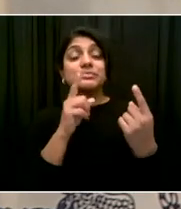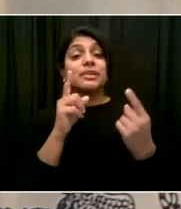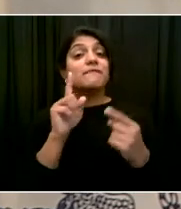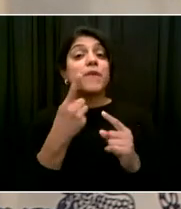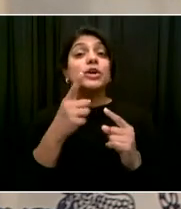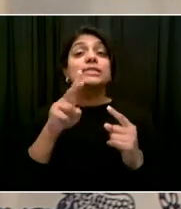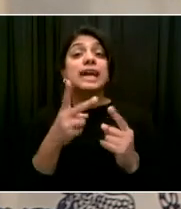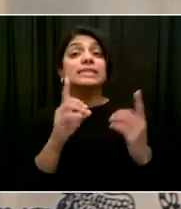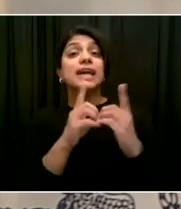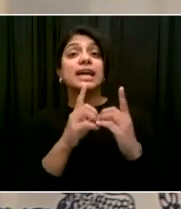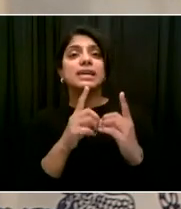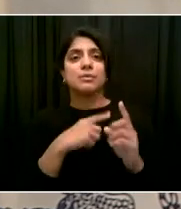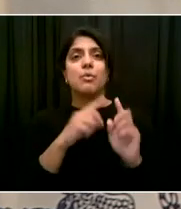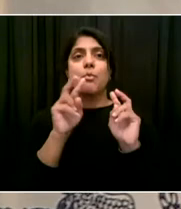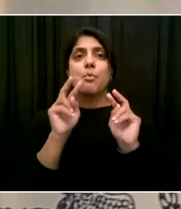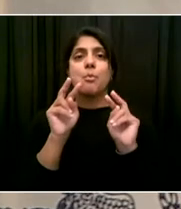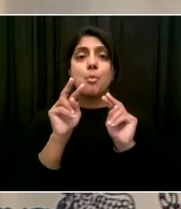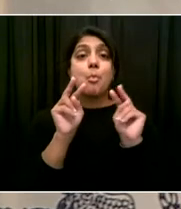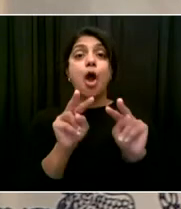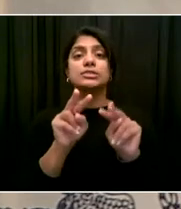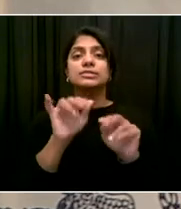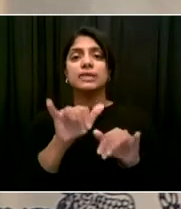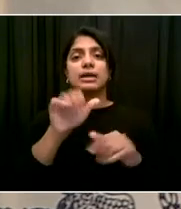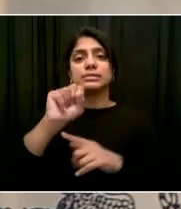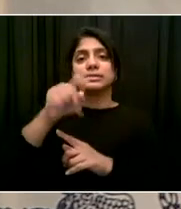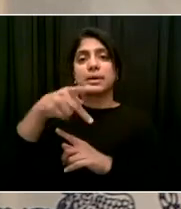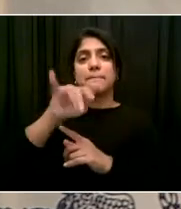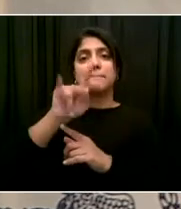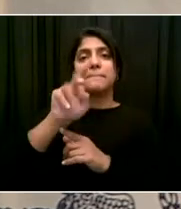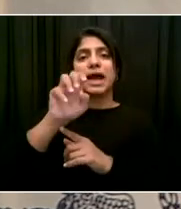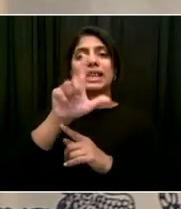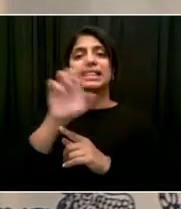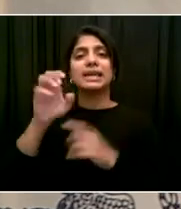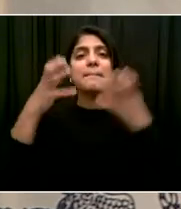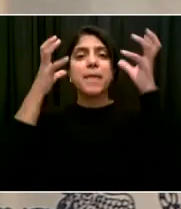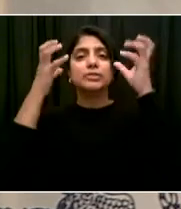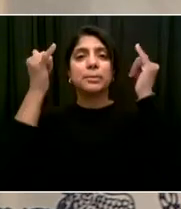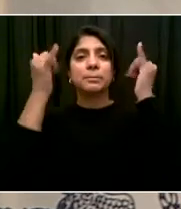her comments to the First Lady of New York City, Shirlane McCrae.